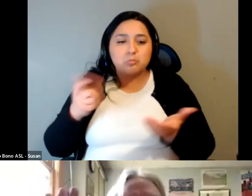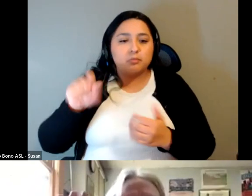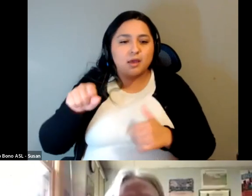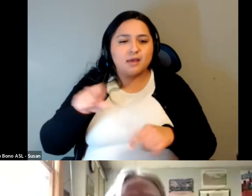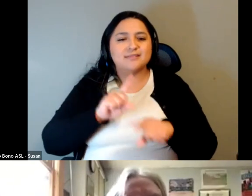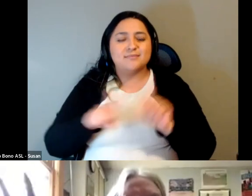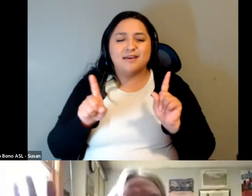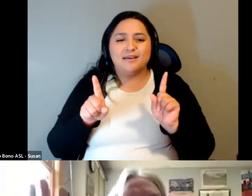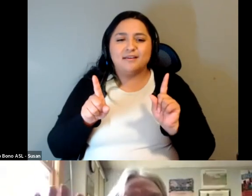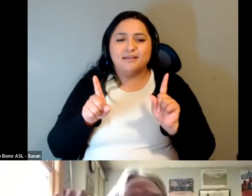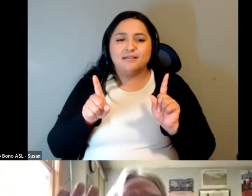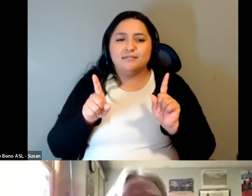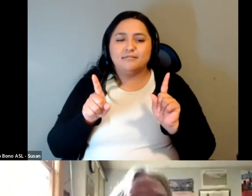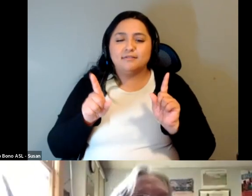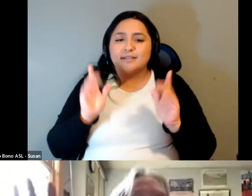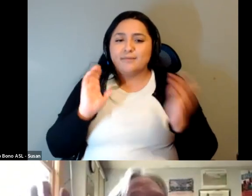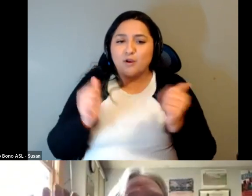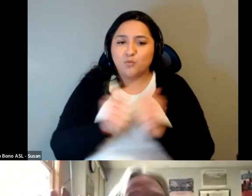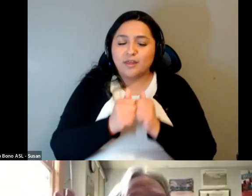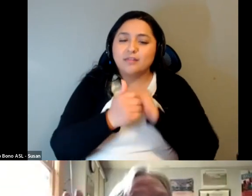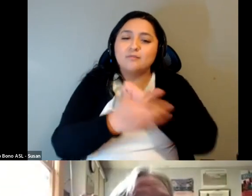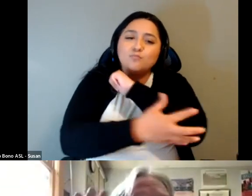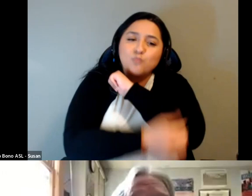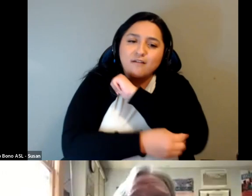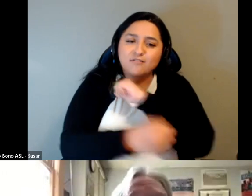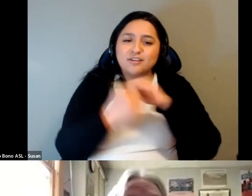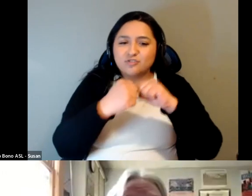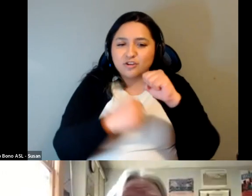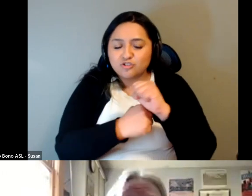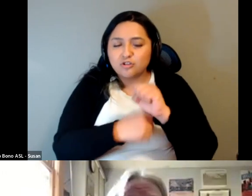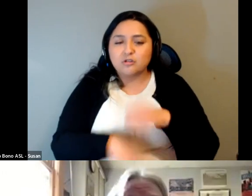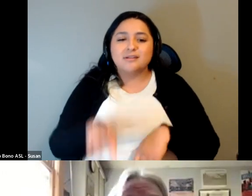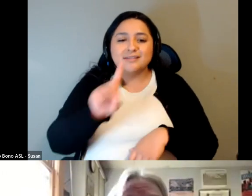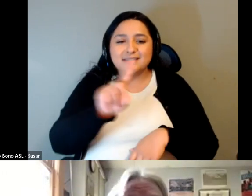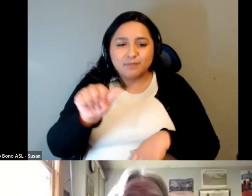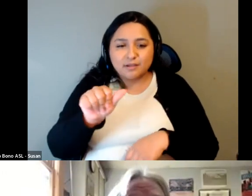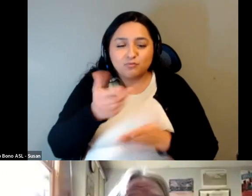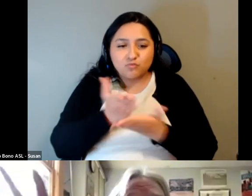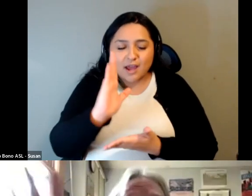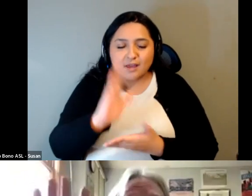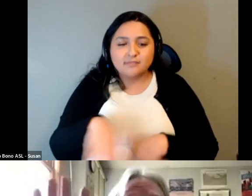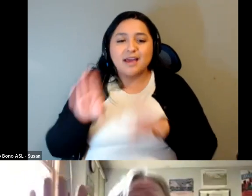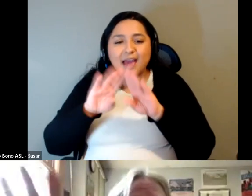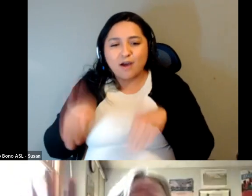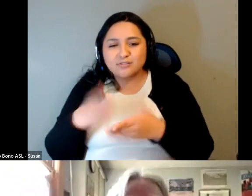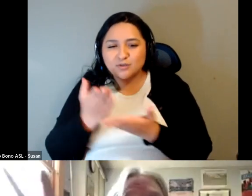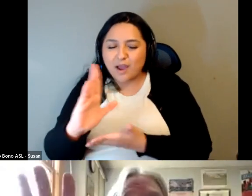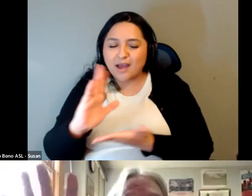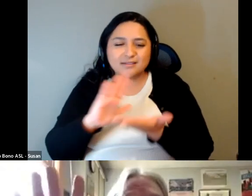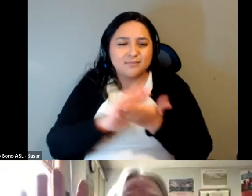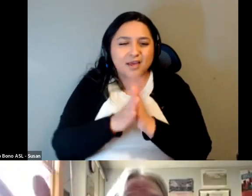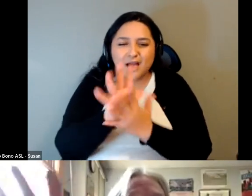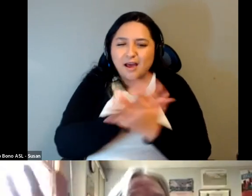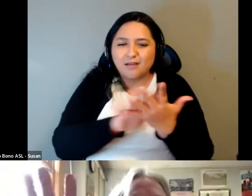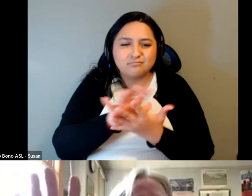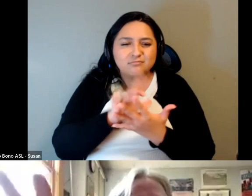into structures of poverty and disability rights and housing rights. It's really